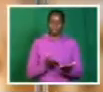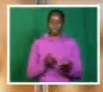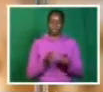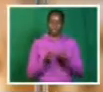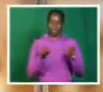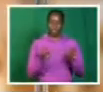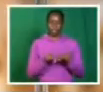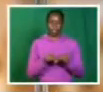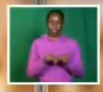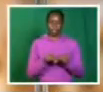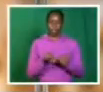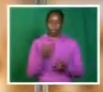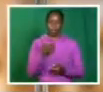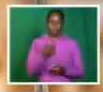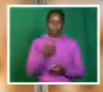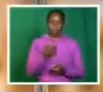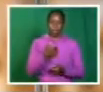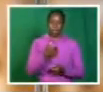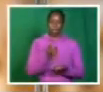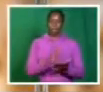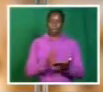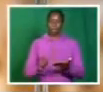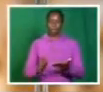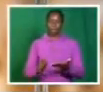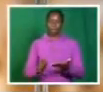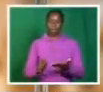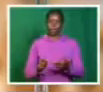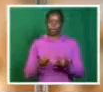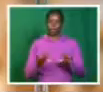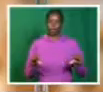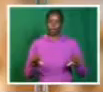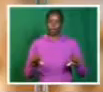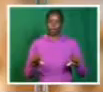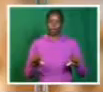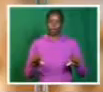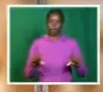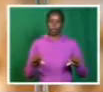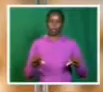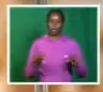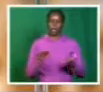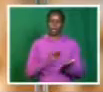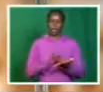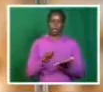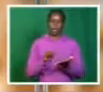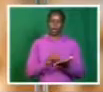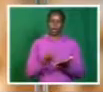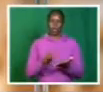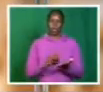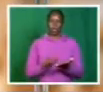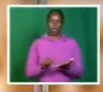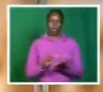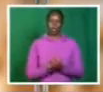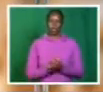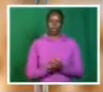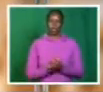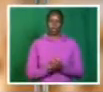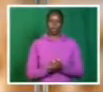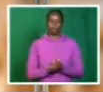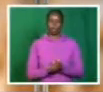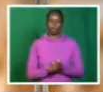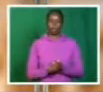squared exercise book, a pen, a pencil, a ruler, a scientific calculator.